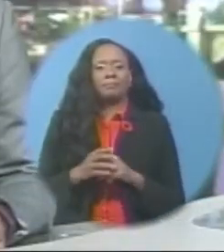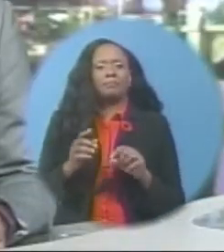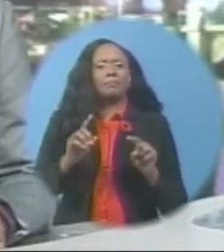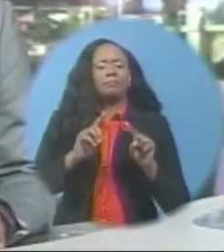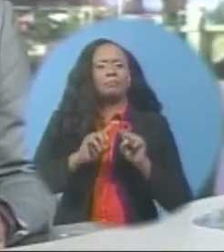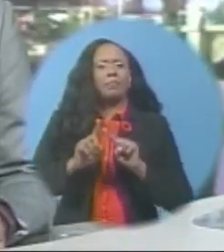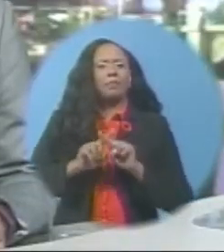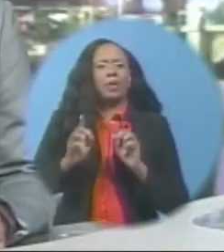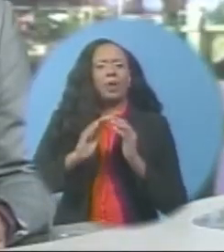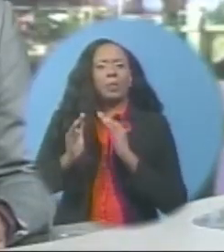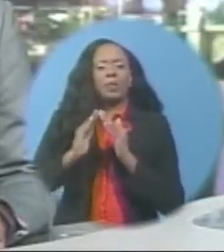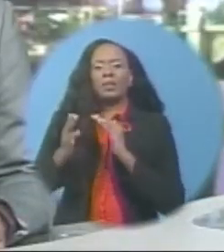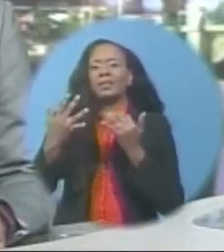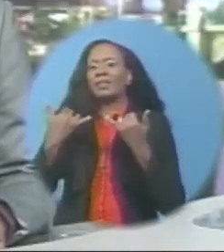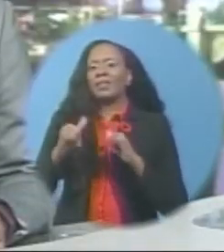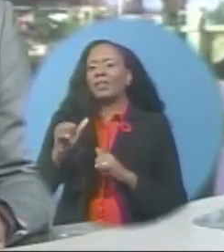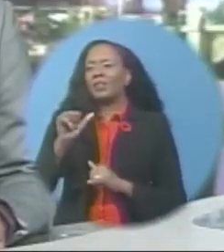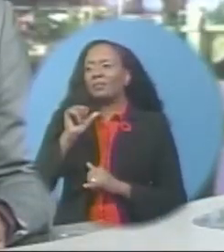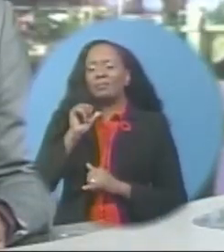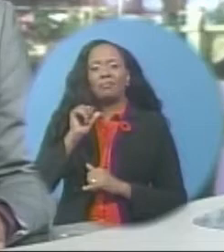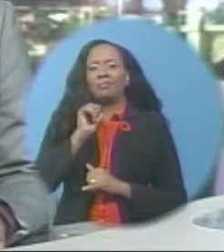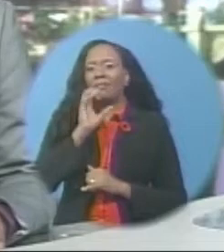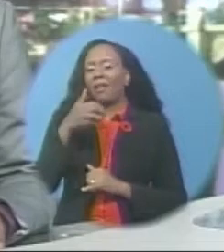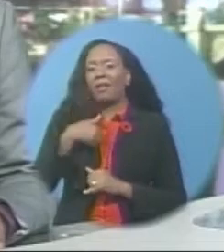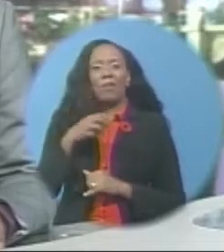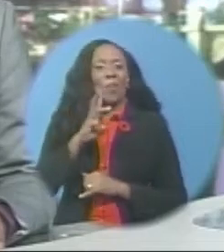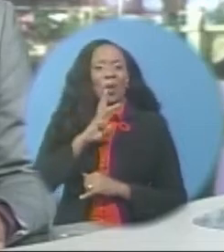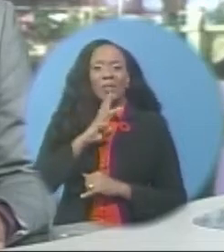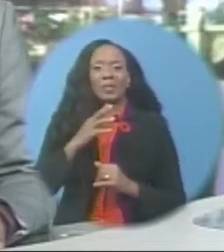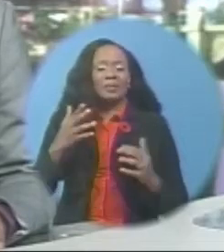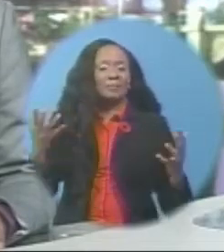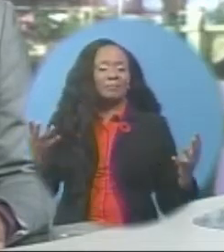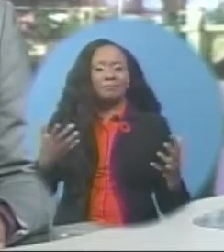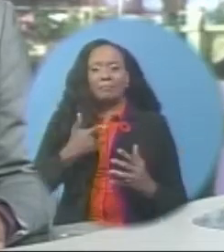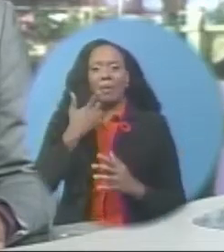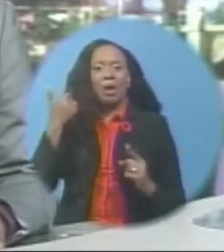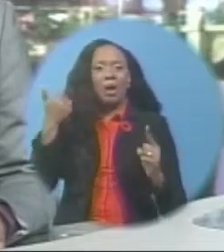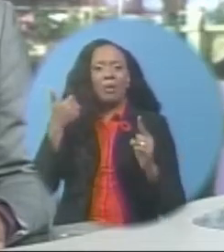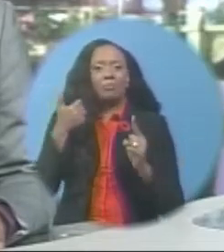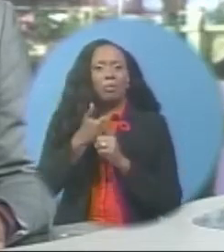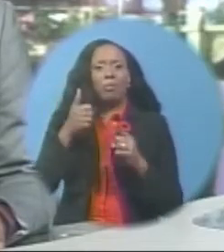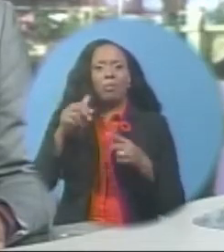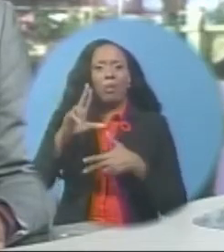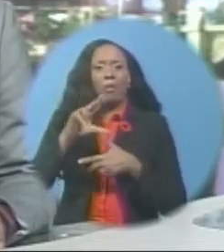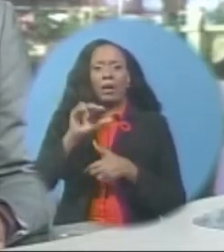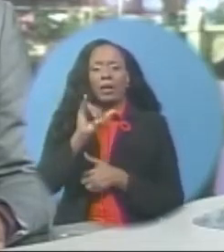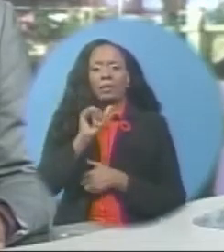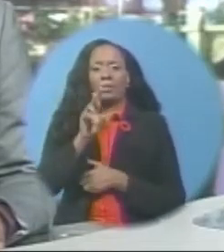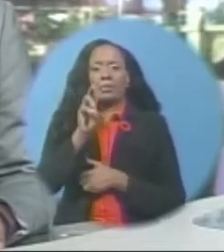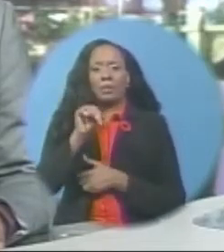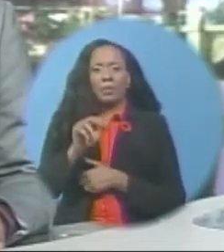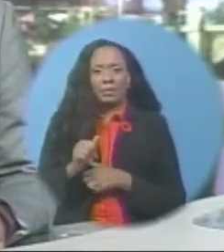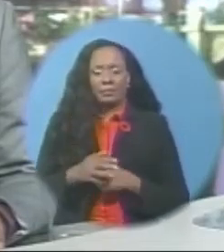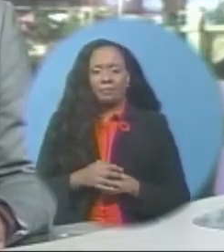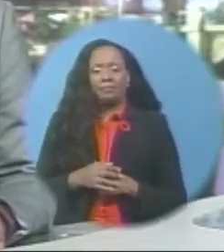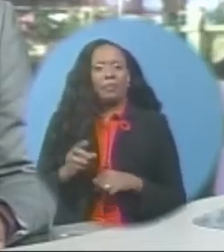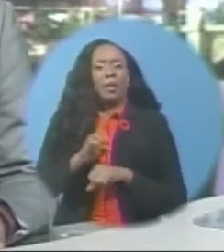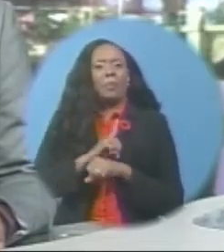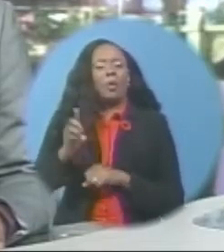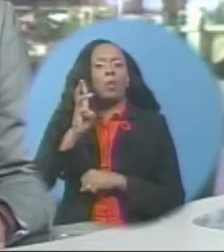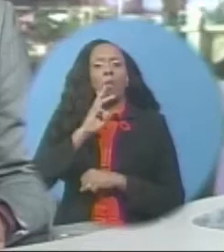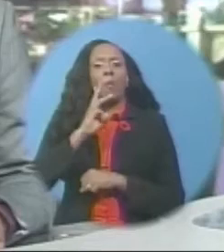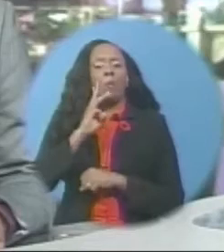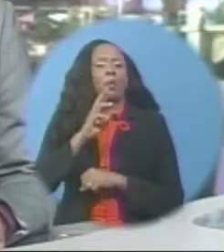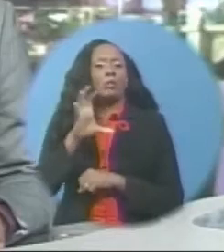several communities are still without water weeks after the passage of Hurricane Irma. The Dominica Water and Sewage Company Limited is working to restore